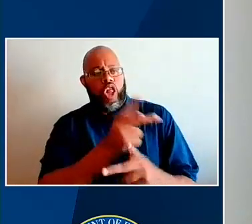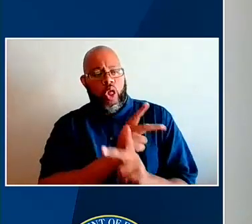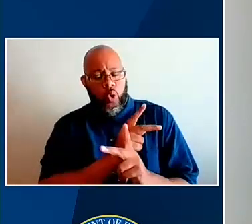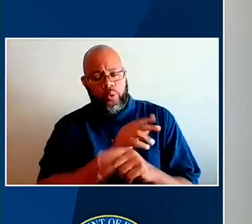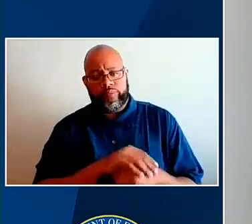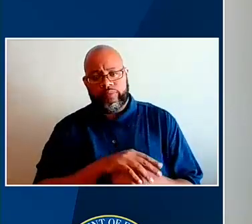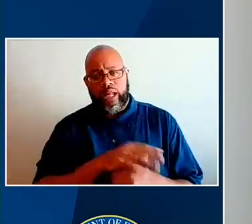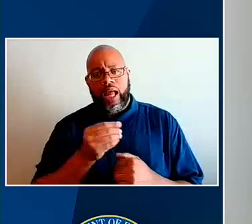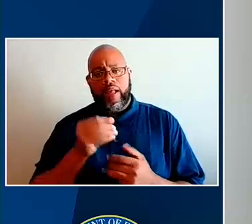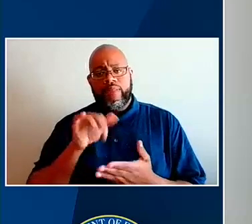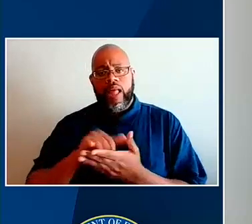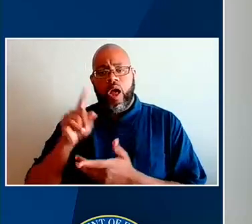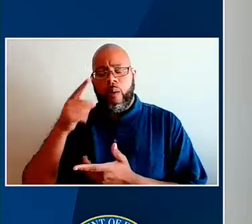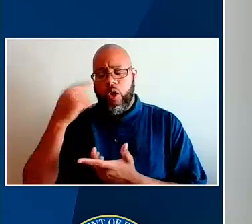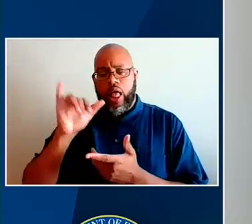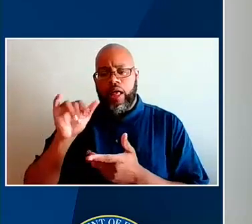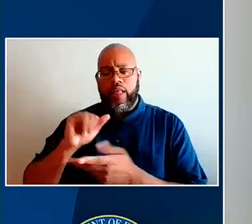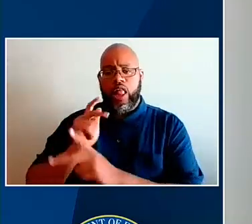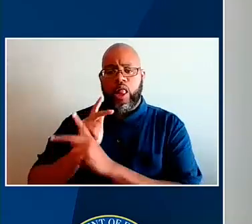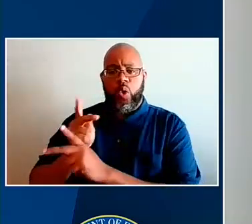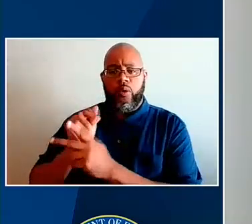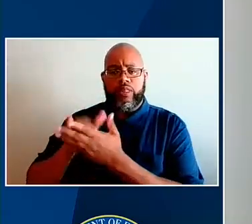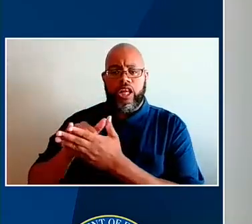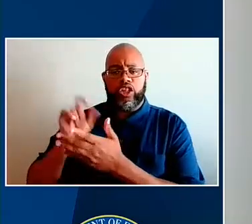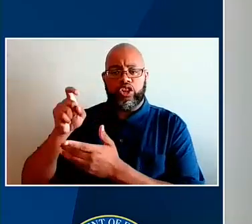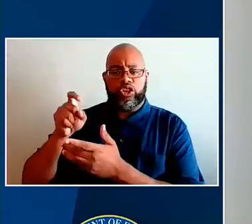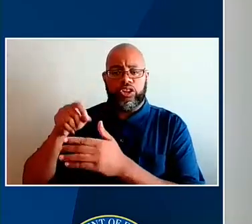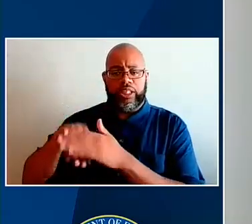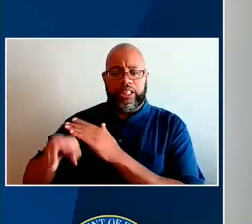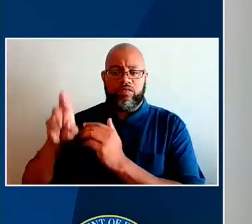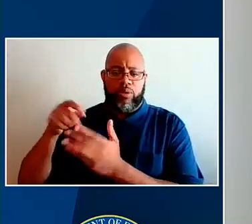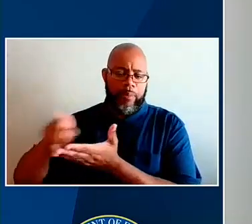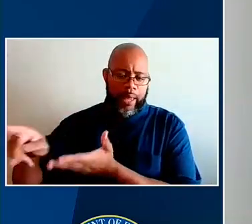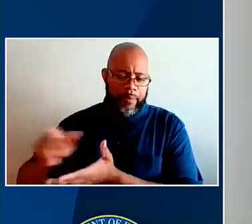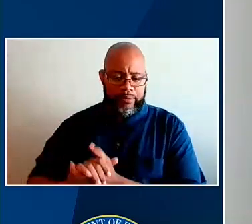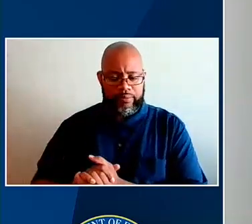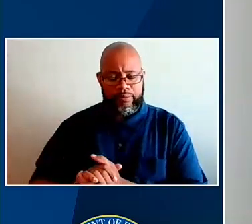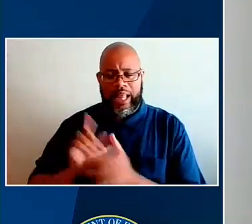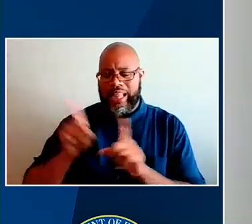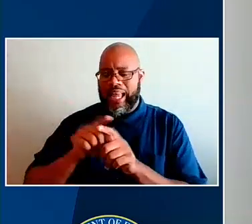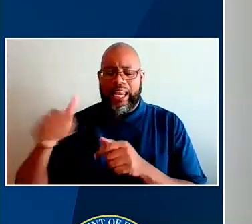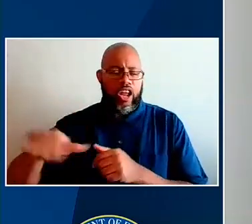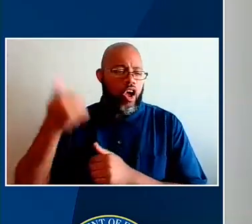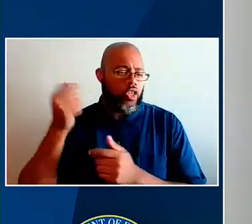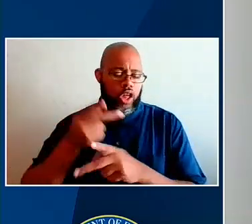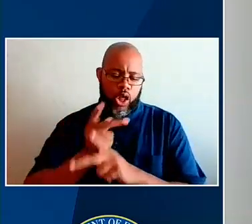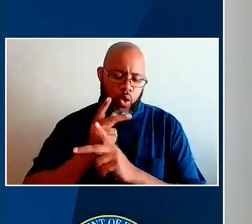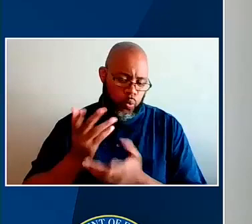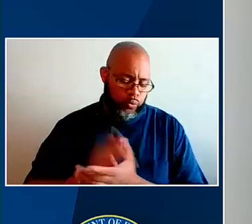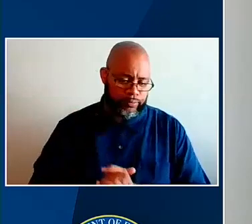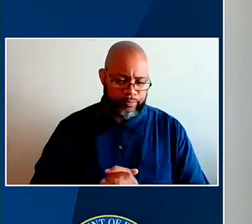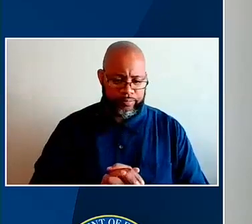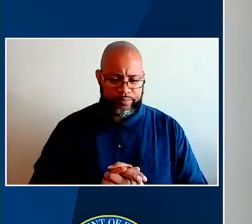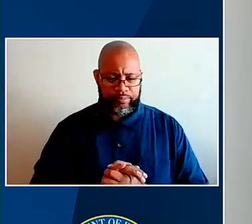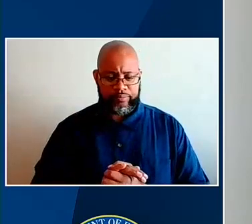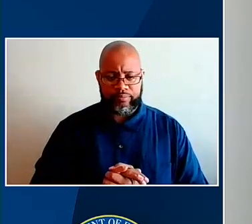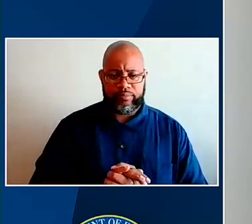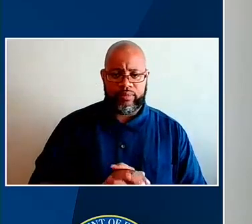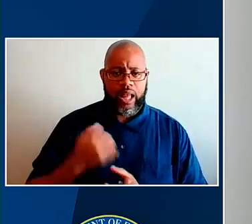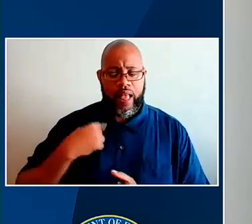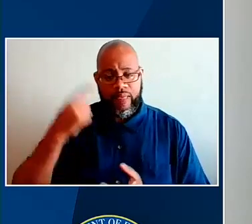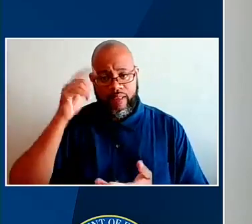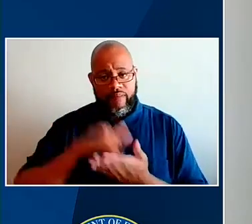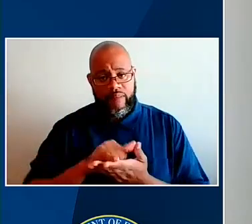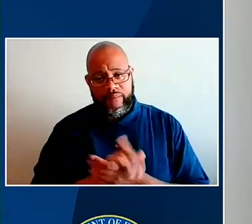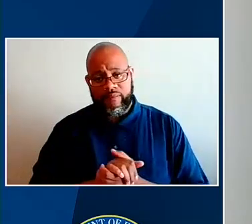and one that looks like a loan that is just going into repayment like any other loan. And I believe